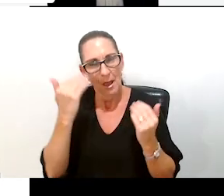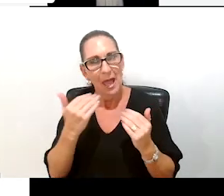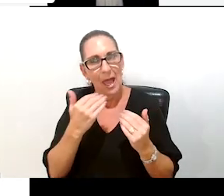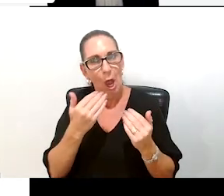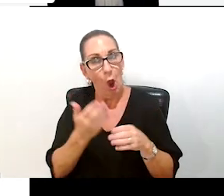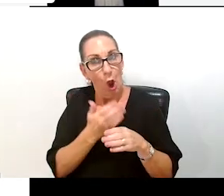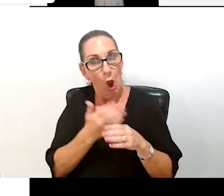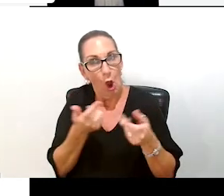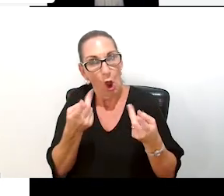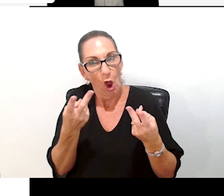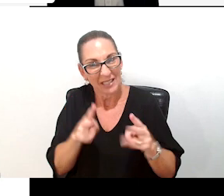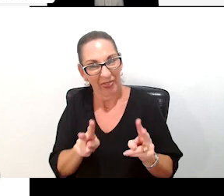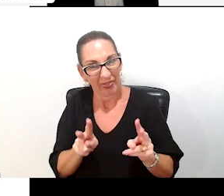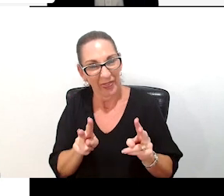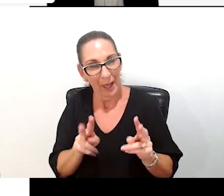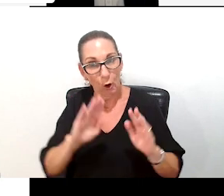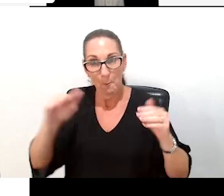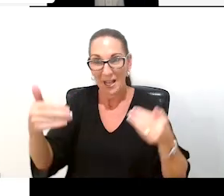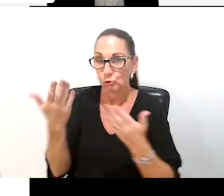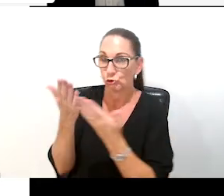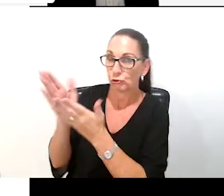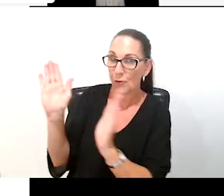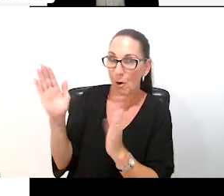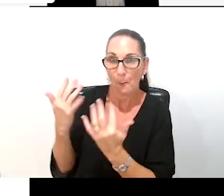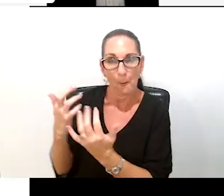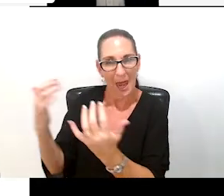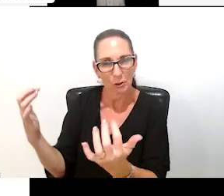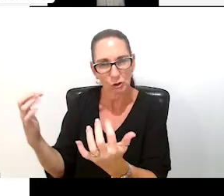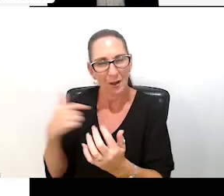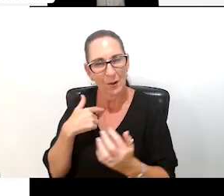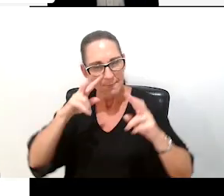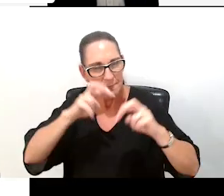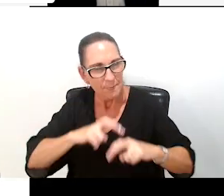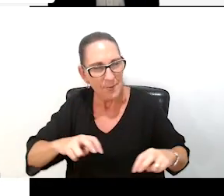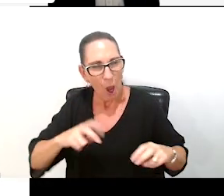general population, and then understand the reasons or the